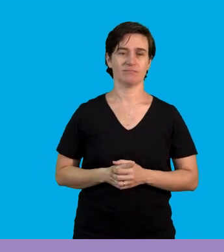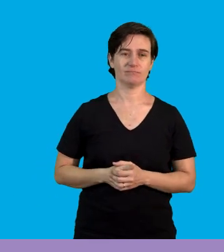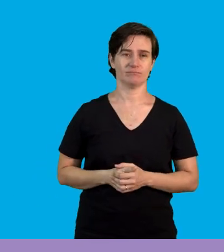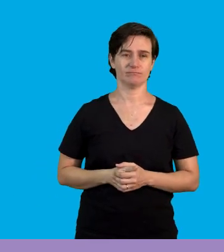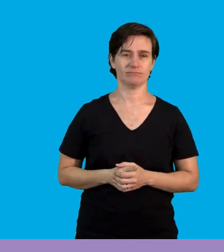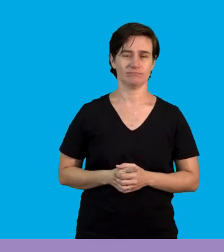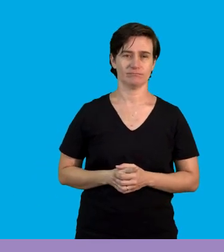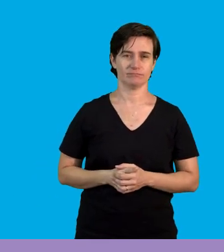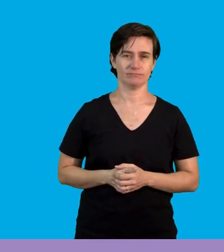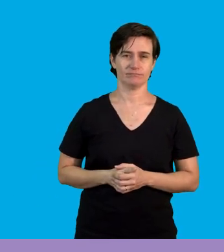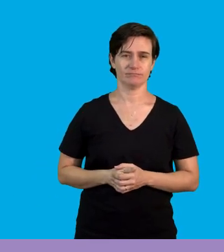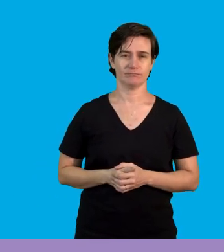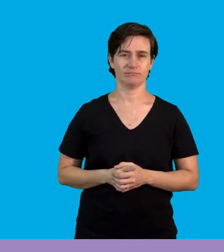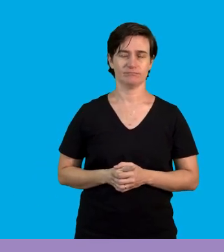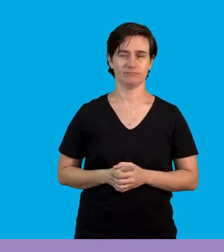this there.